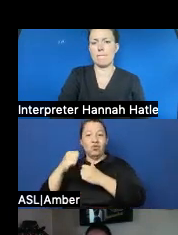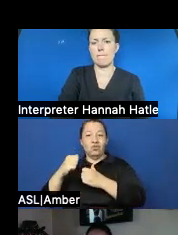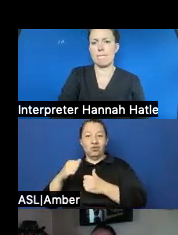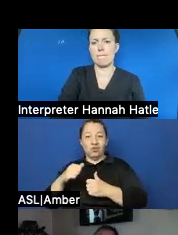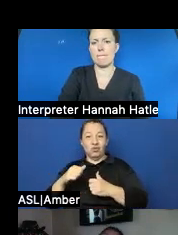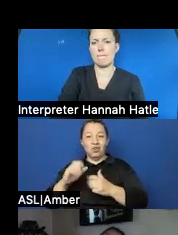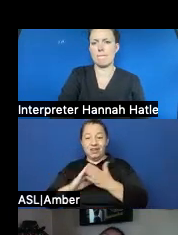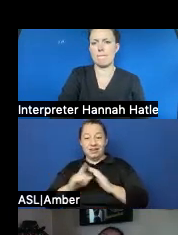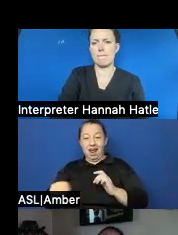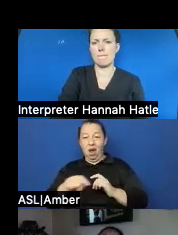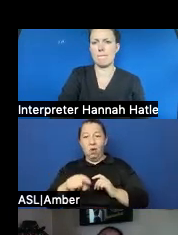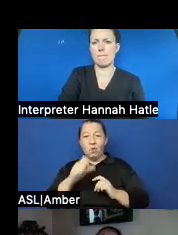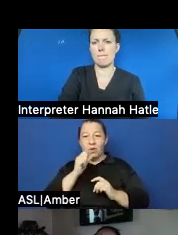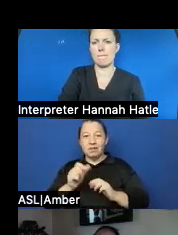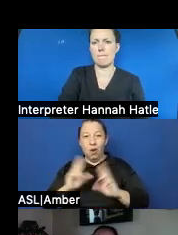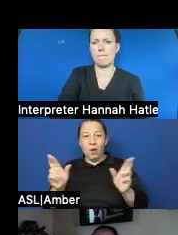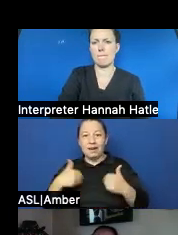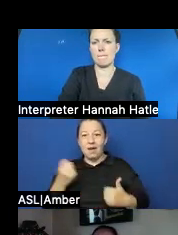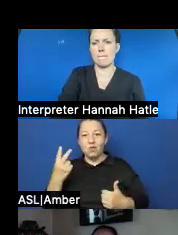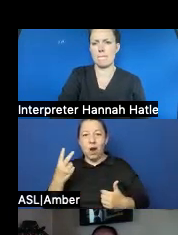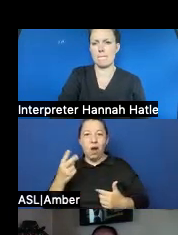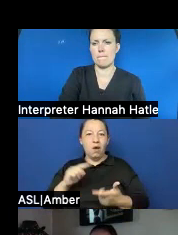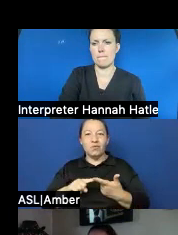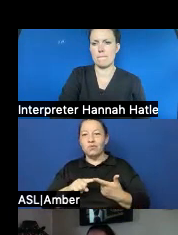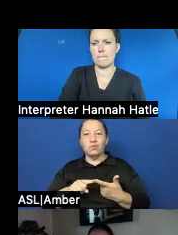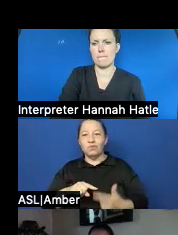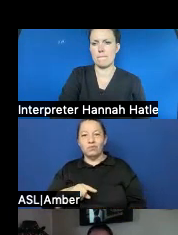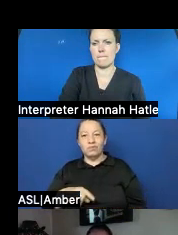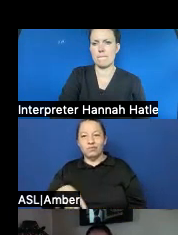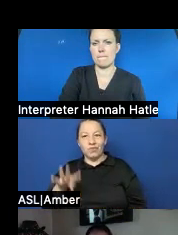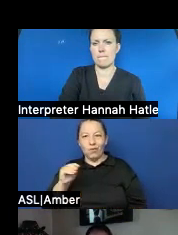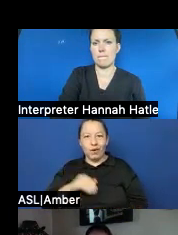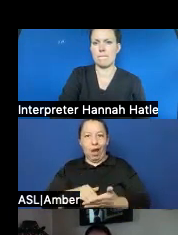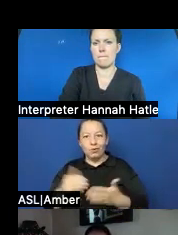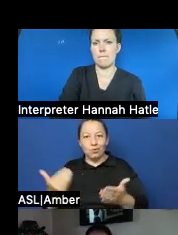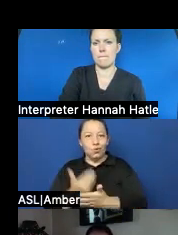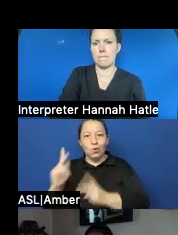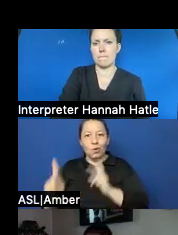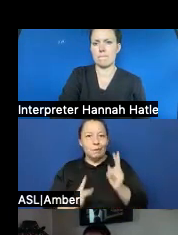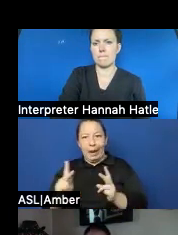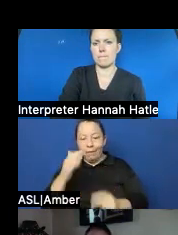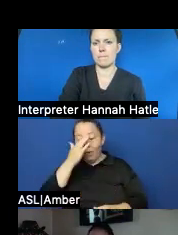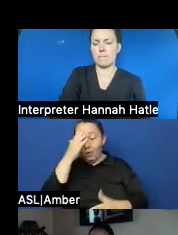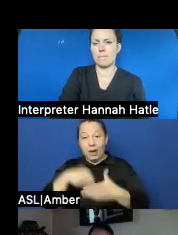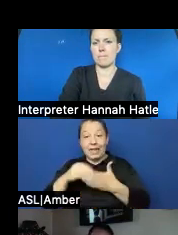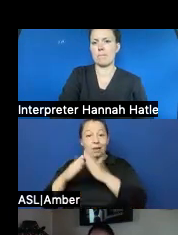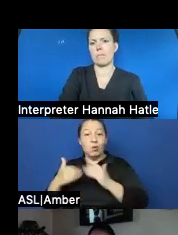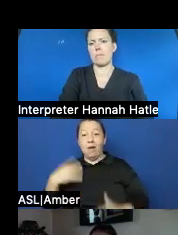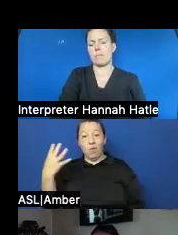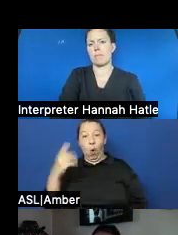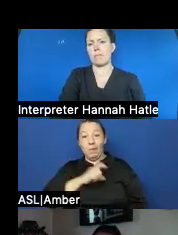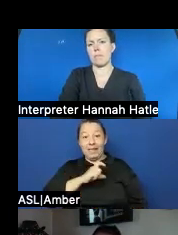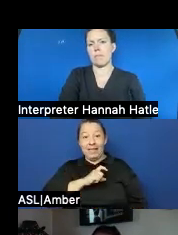12 to 40,000 new people in their community when you have like 4 cops. So that, it's all relative to where we